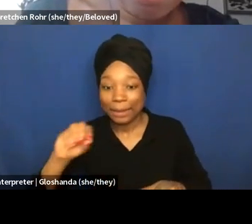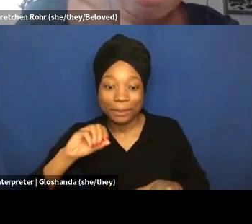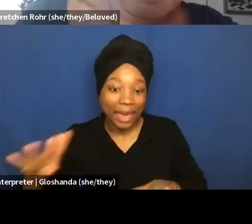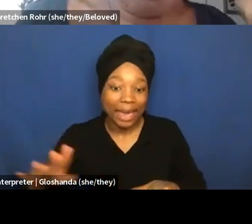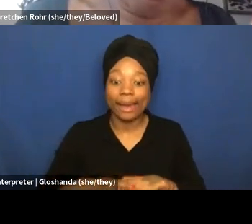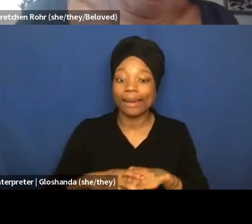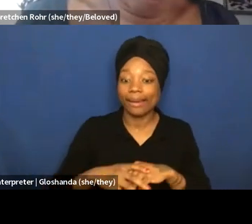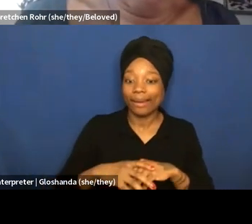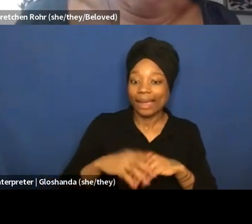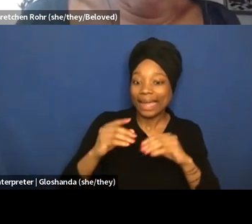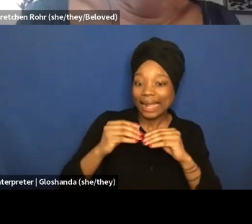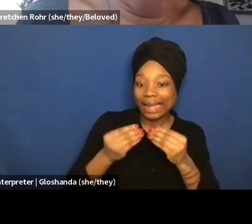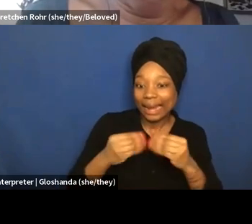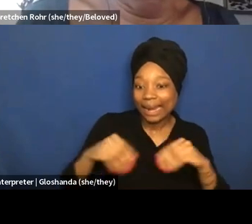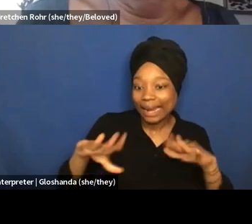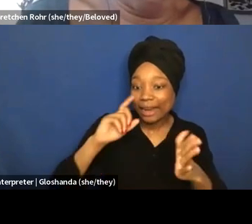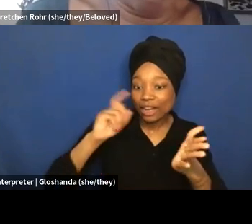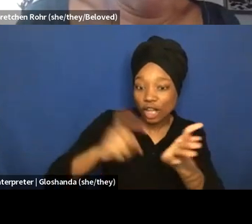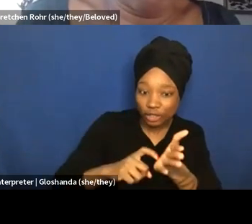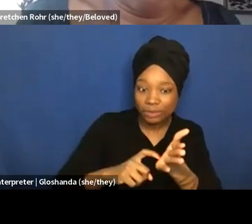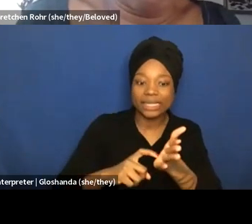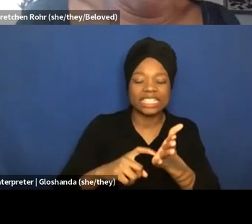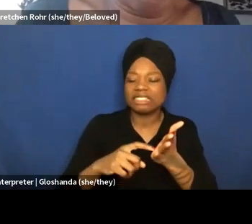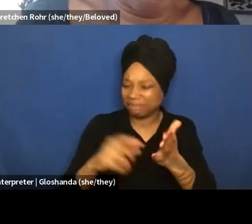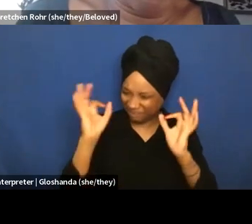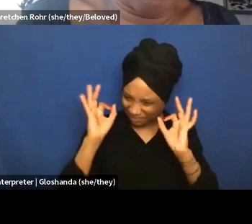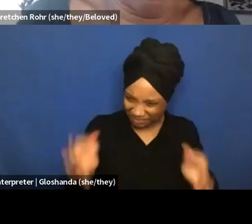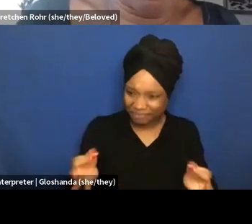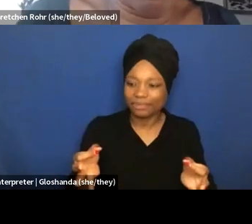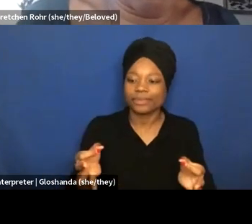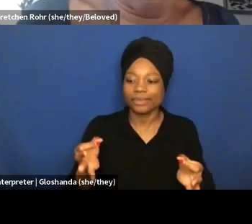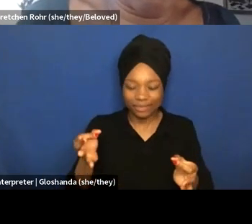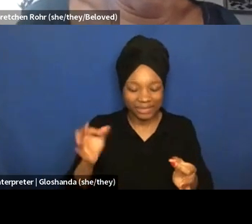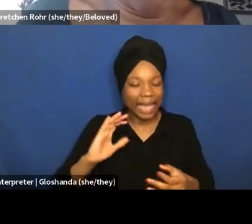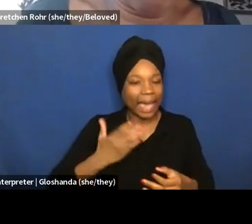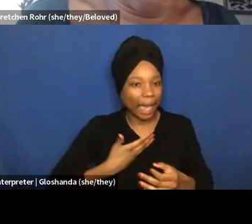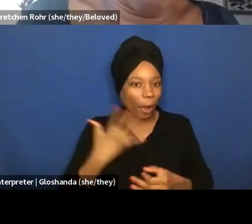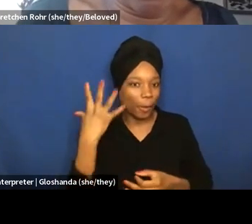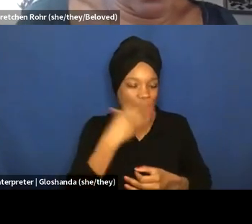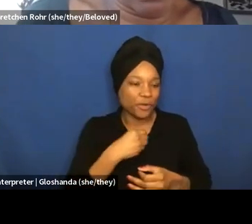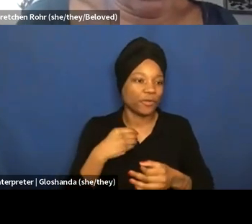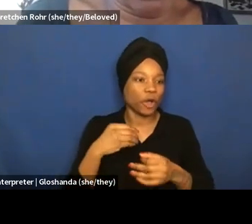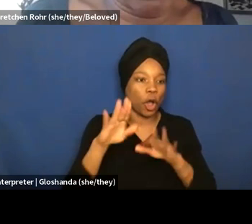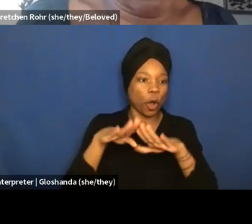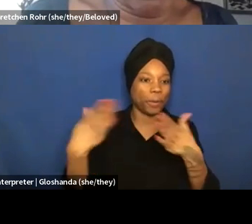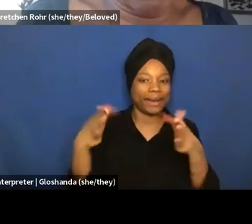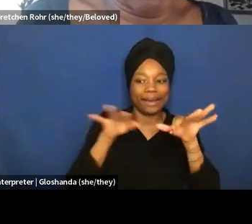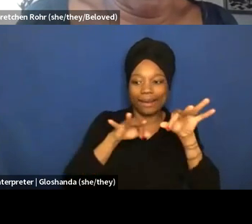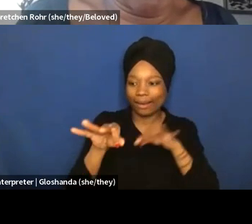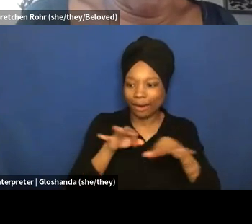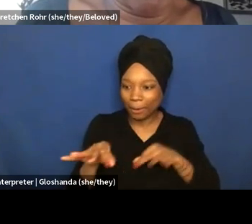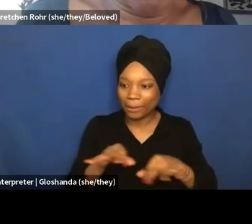acknowledgements, right? There's just absolutely, like was mentioned in our lovely intro, no